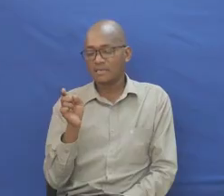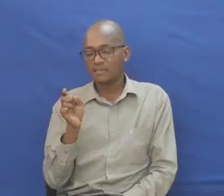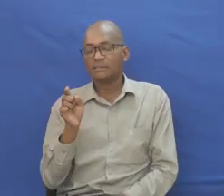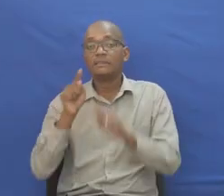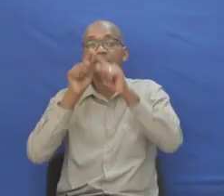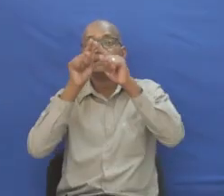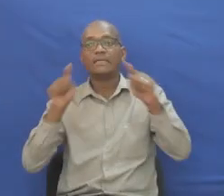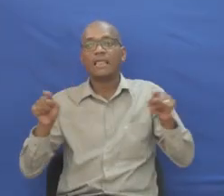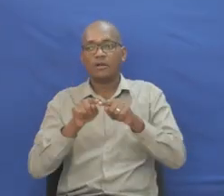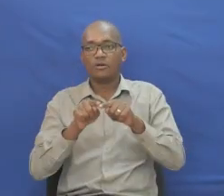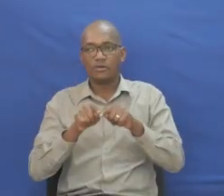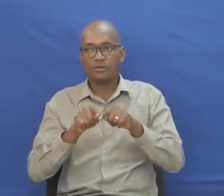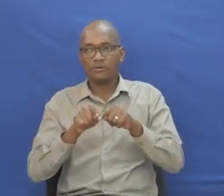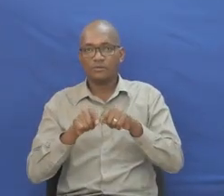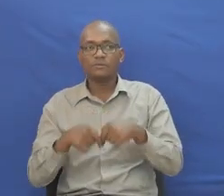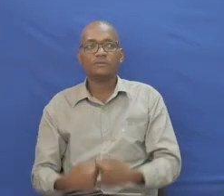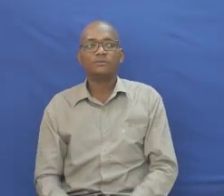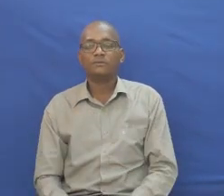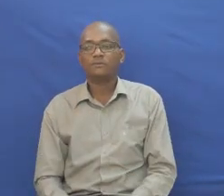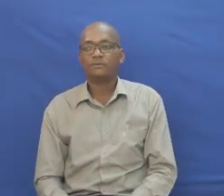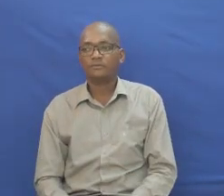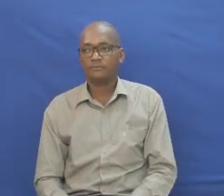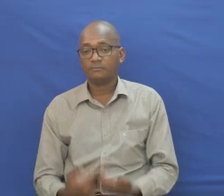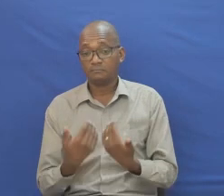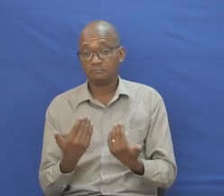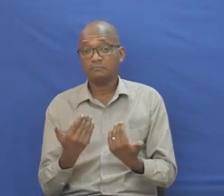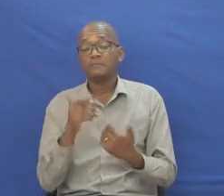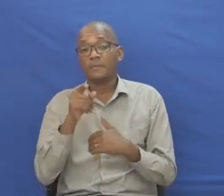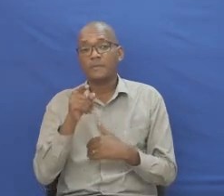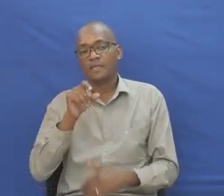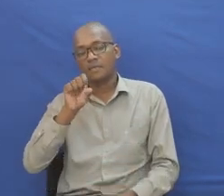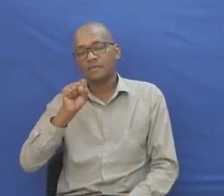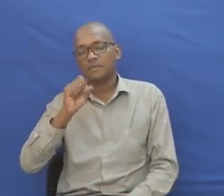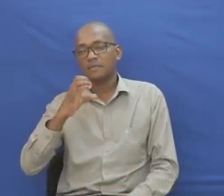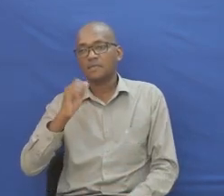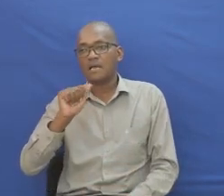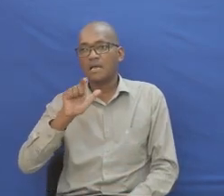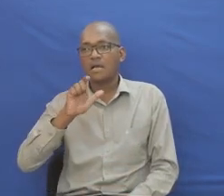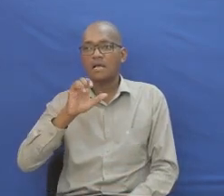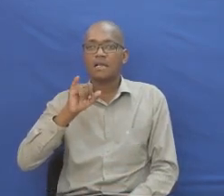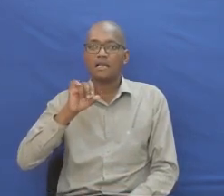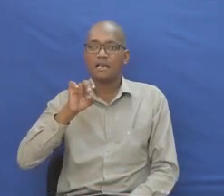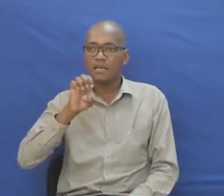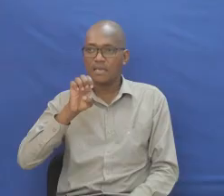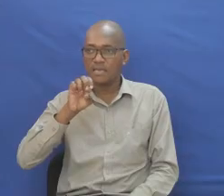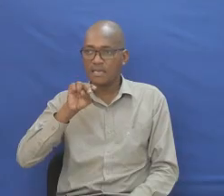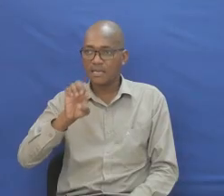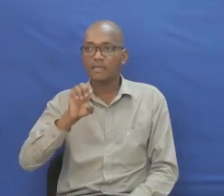scalene triangle. As we know that a scalene triangle is a triangle in